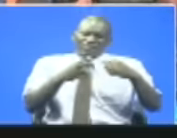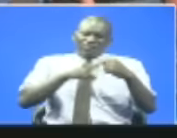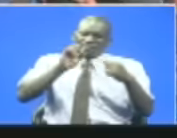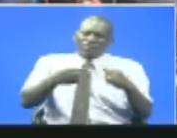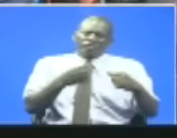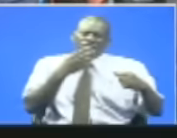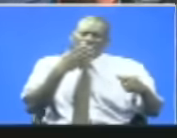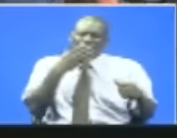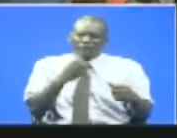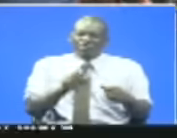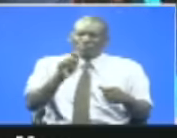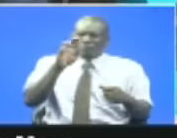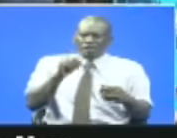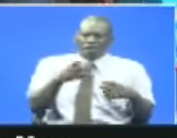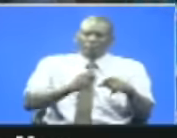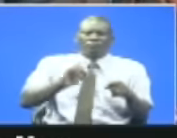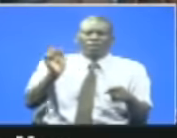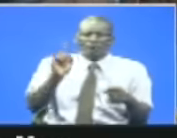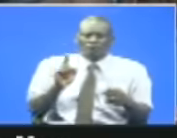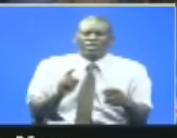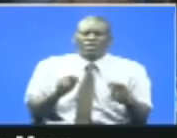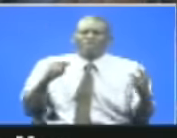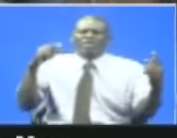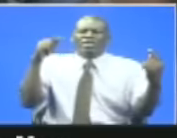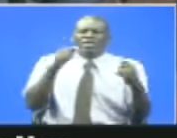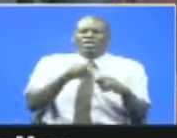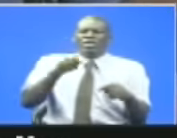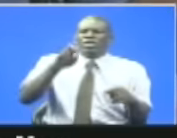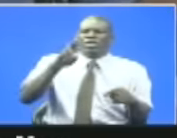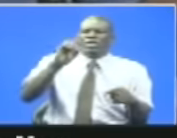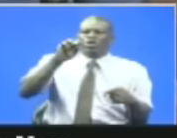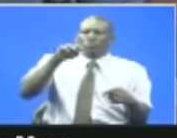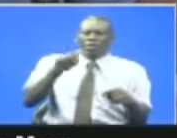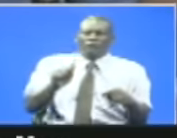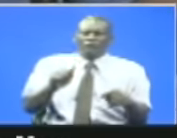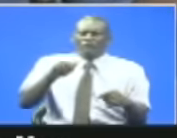7,500 ni kutoka Nairobi mpaka Roma, kule Roma.